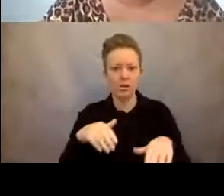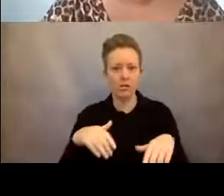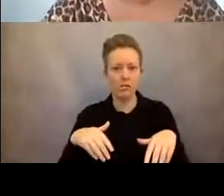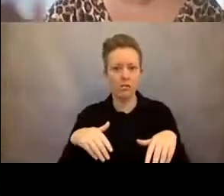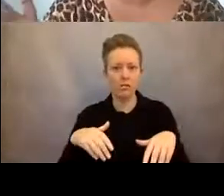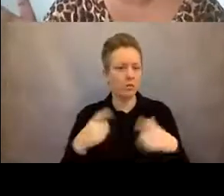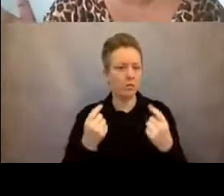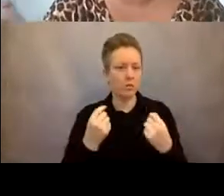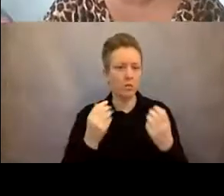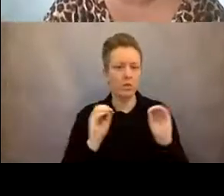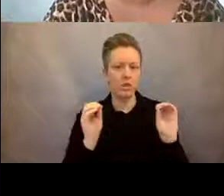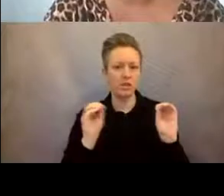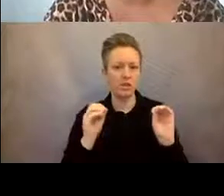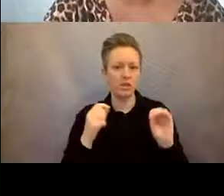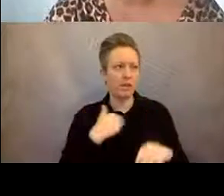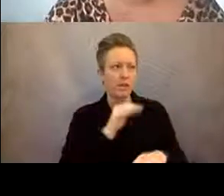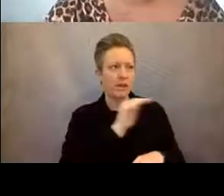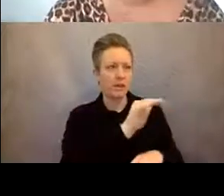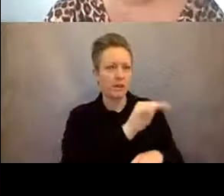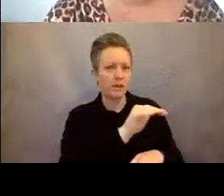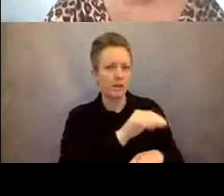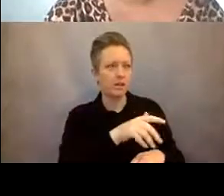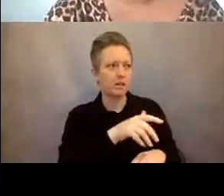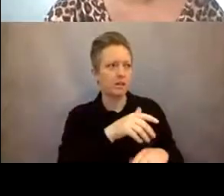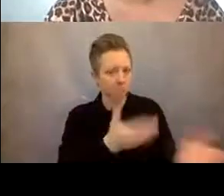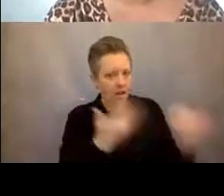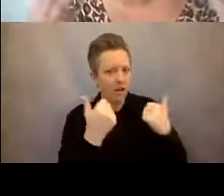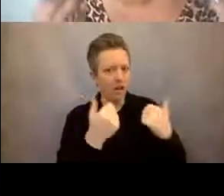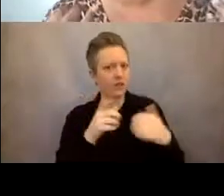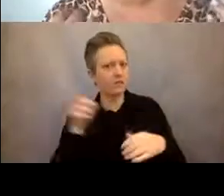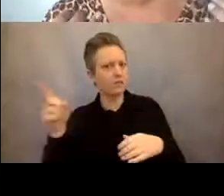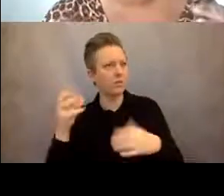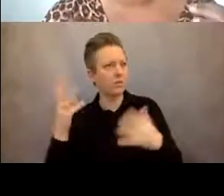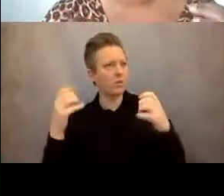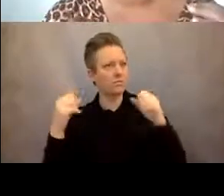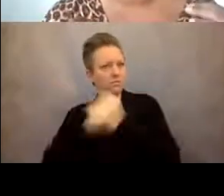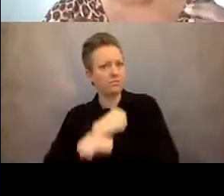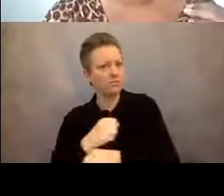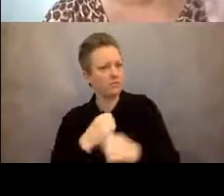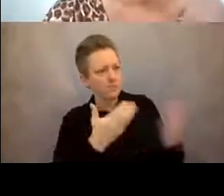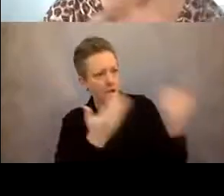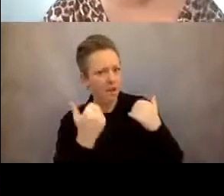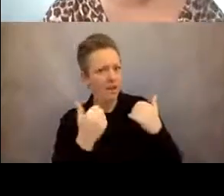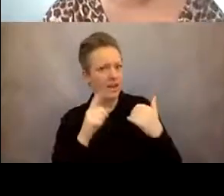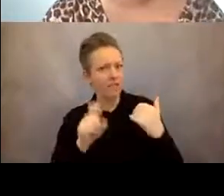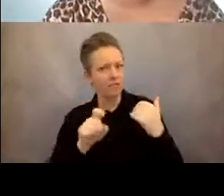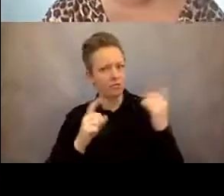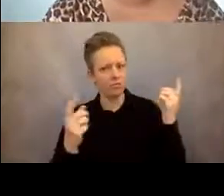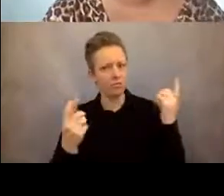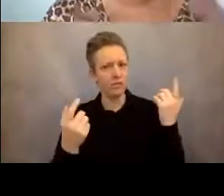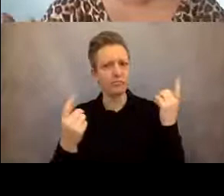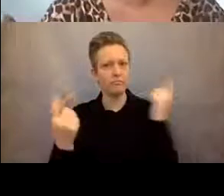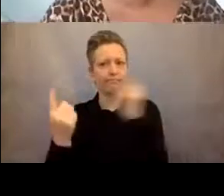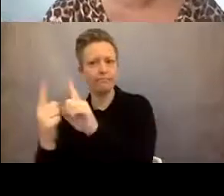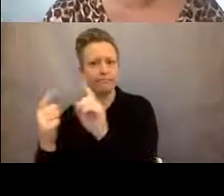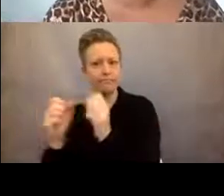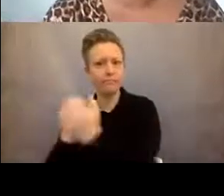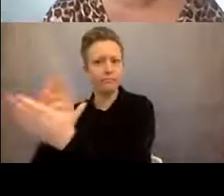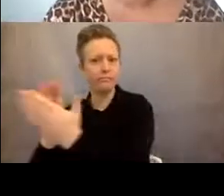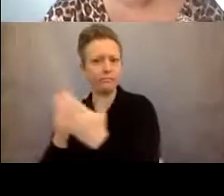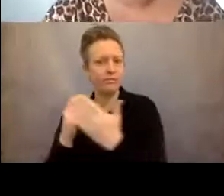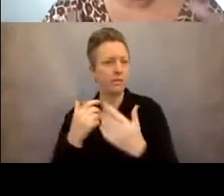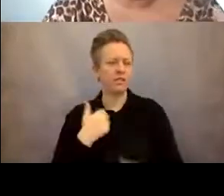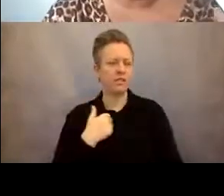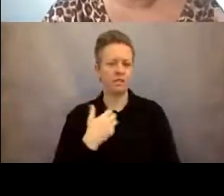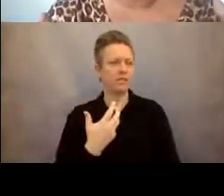us. And she's like, Ayana, I don't know what to do. And I had to pause and think back. She's always been like